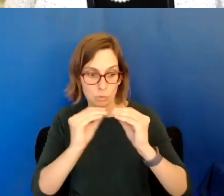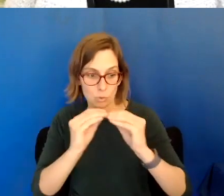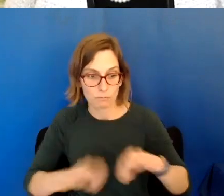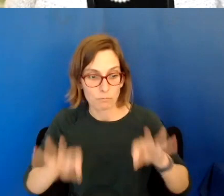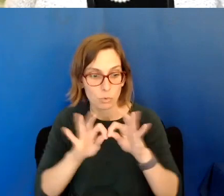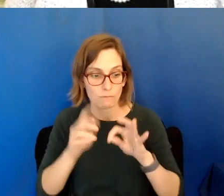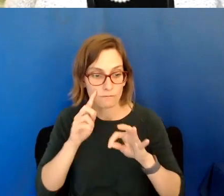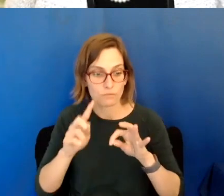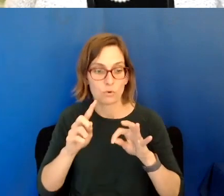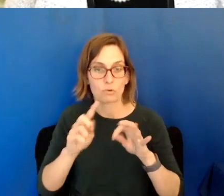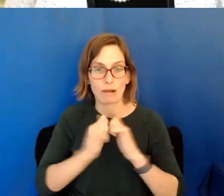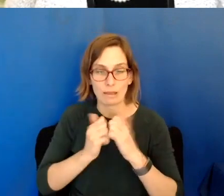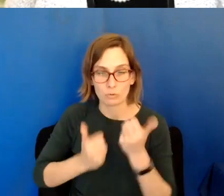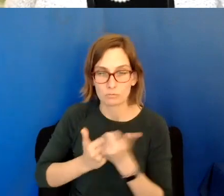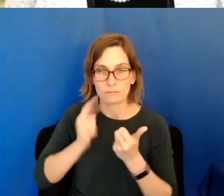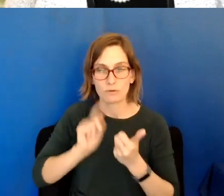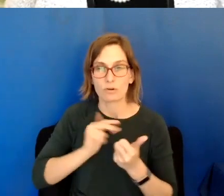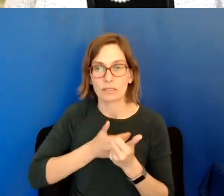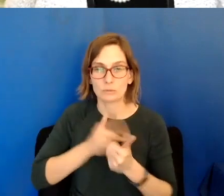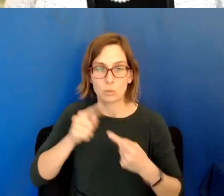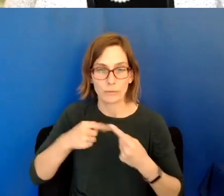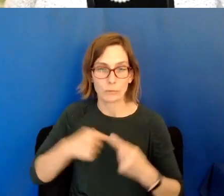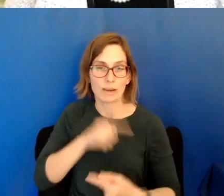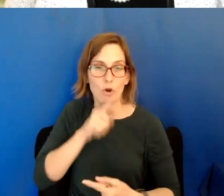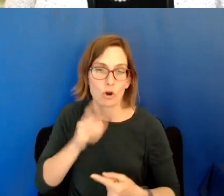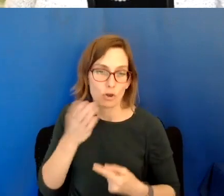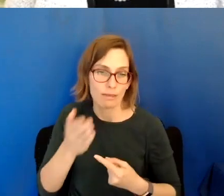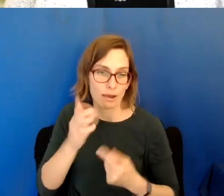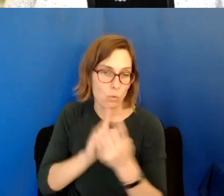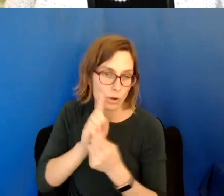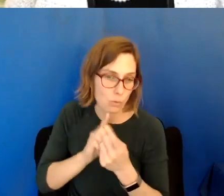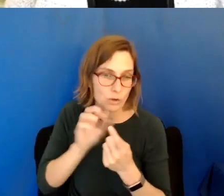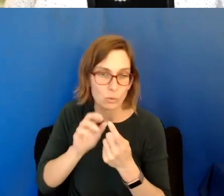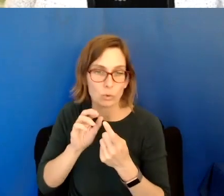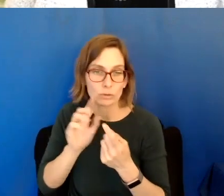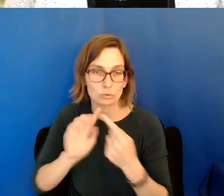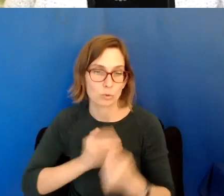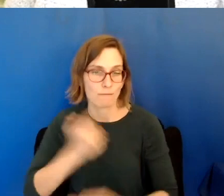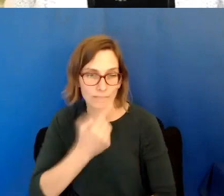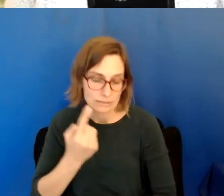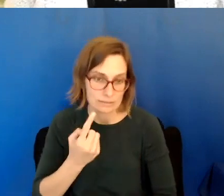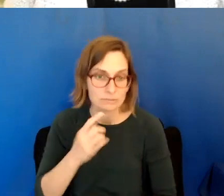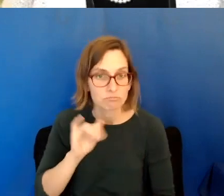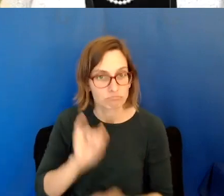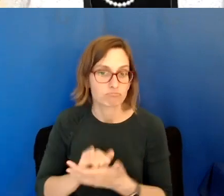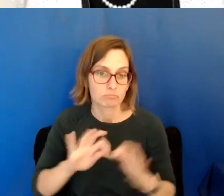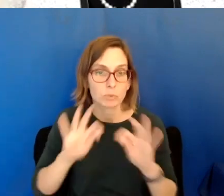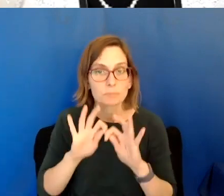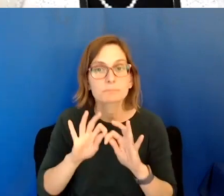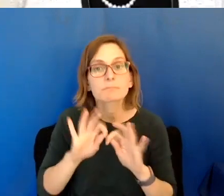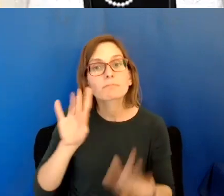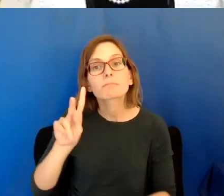to our faces or in this space in our one-on-one meetings. So those are two things I'd point out. Thank you, Isaiah. Kaylan?